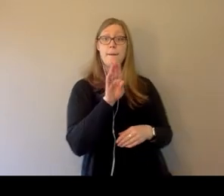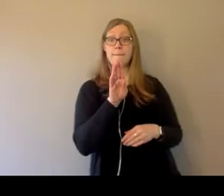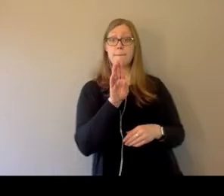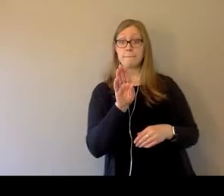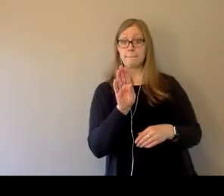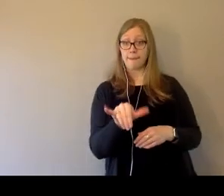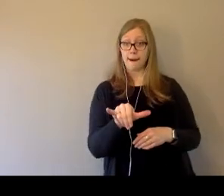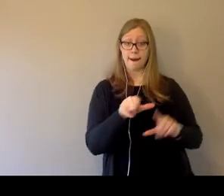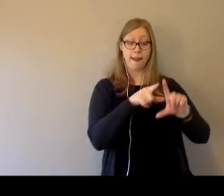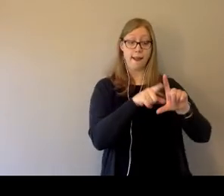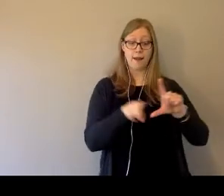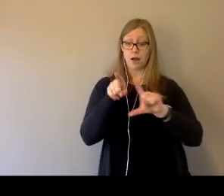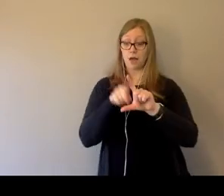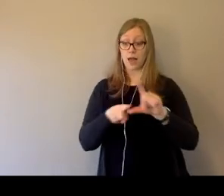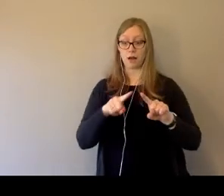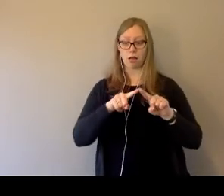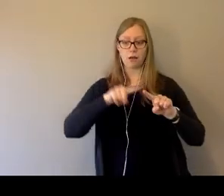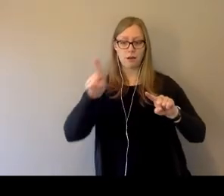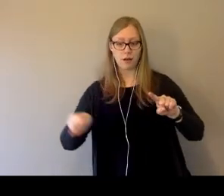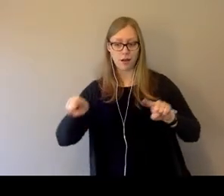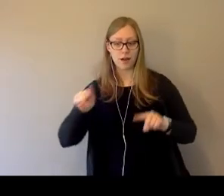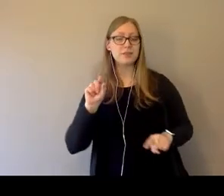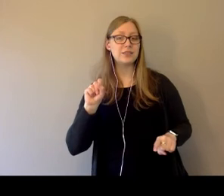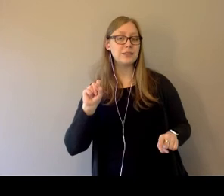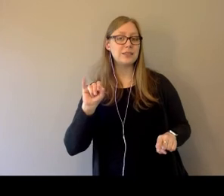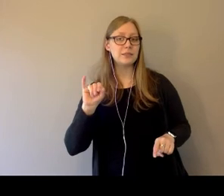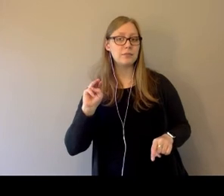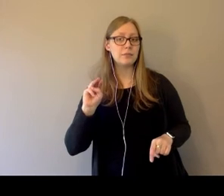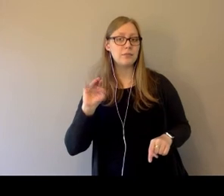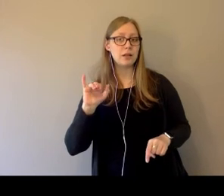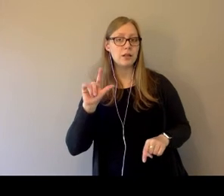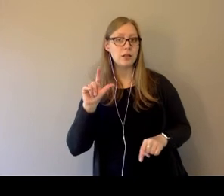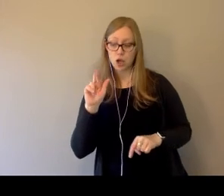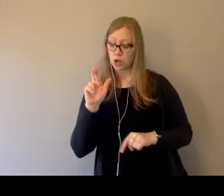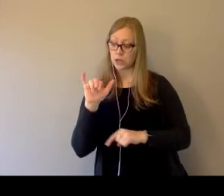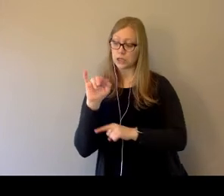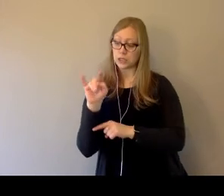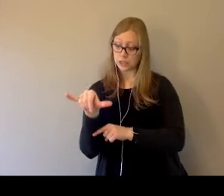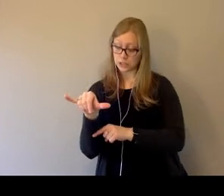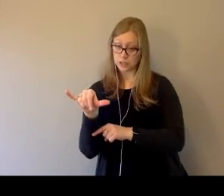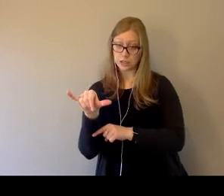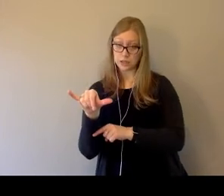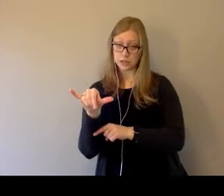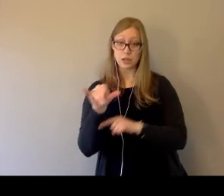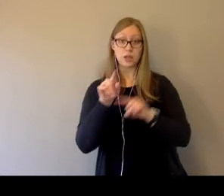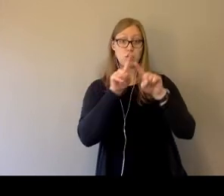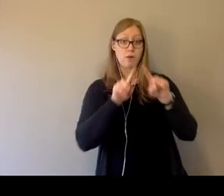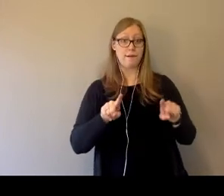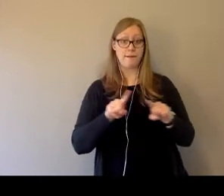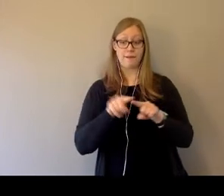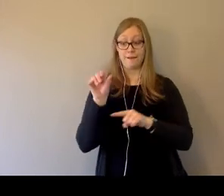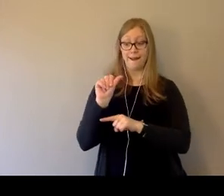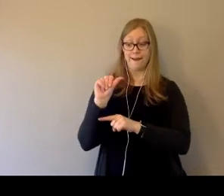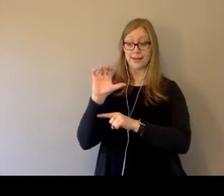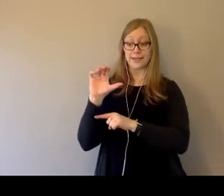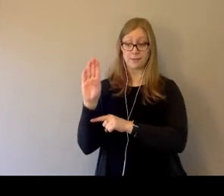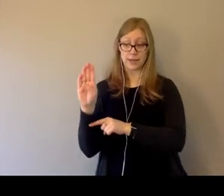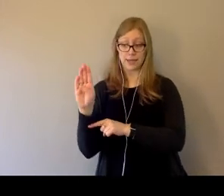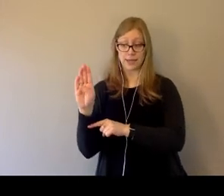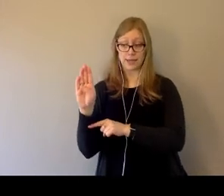that one squiggle, triangle ACB is similar to triangle